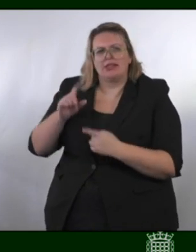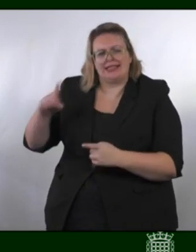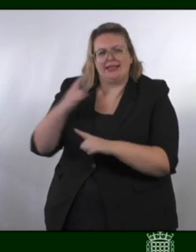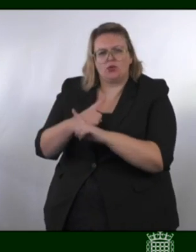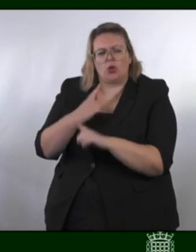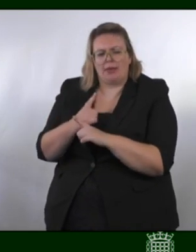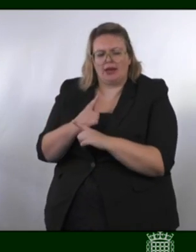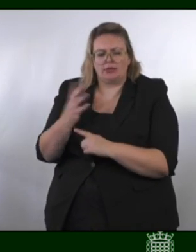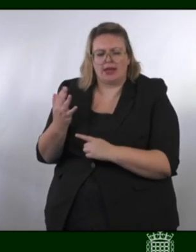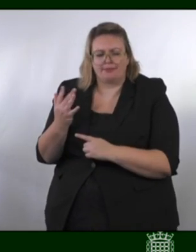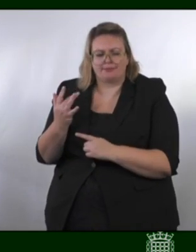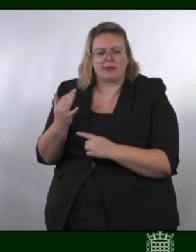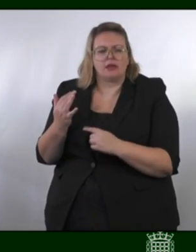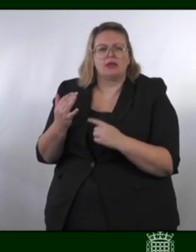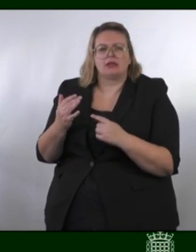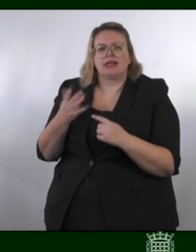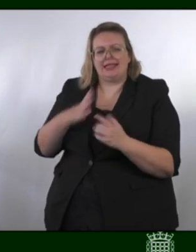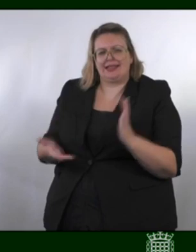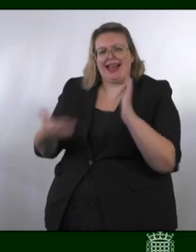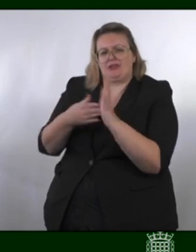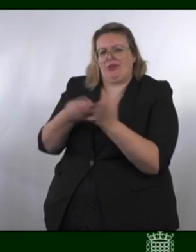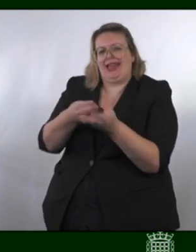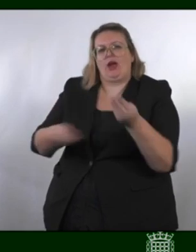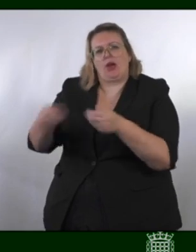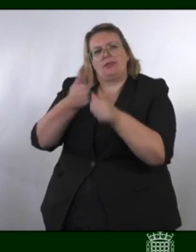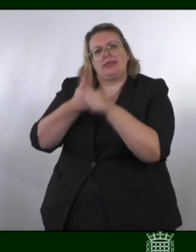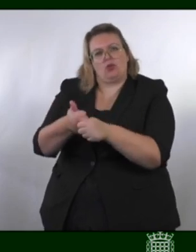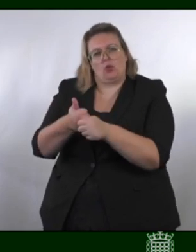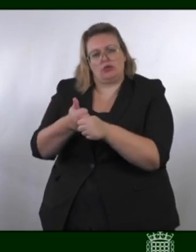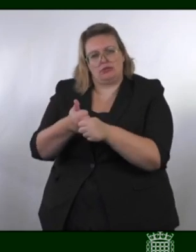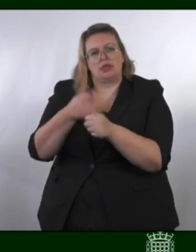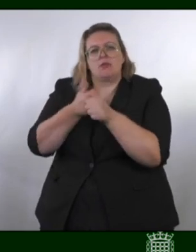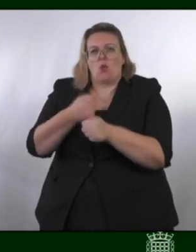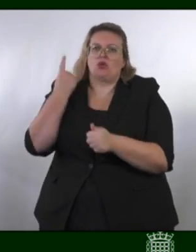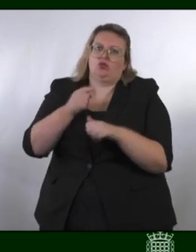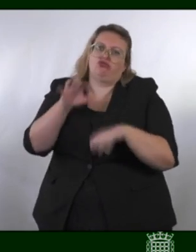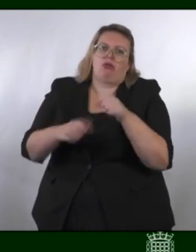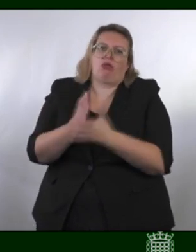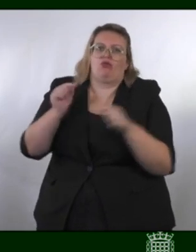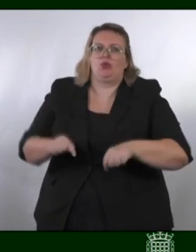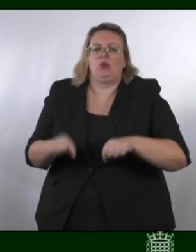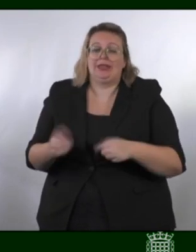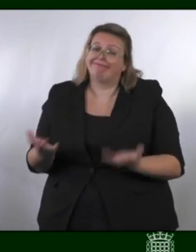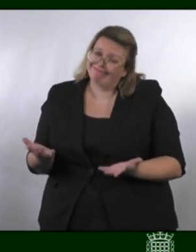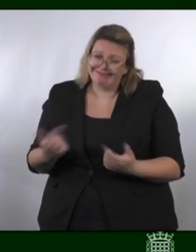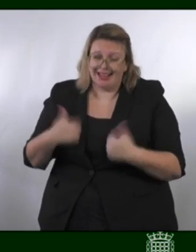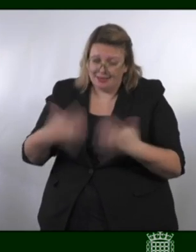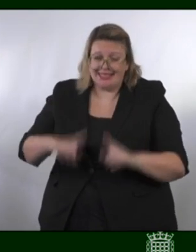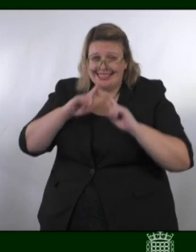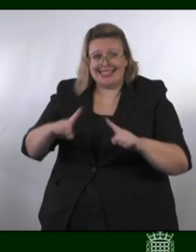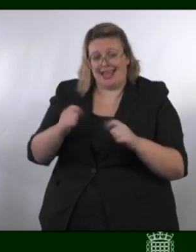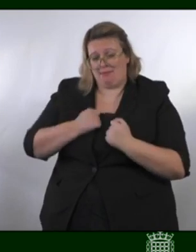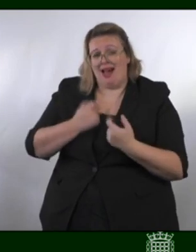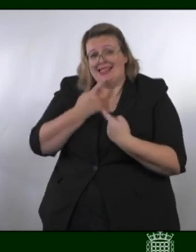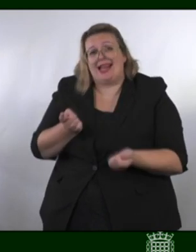about the need for economic support and for support for people who are affected by this. As I set out in the statement,